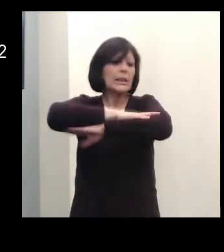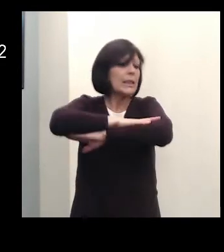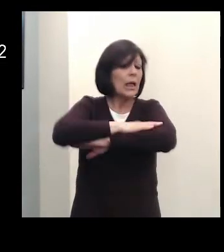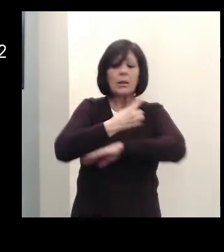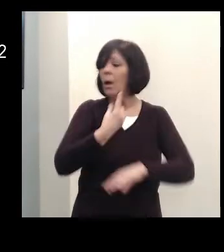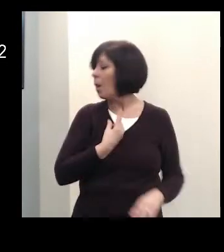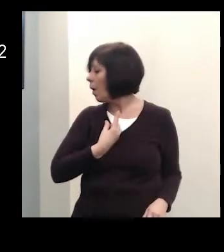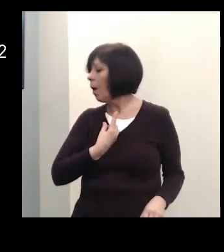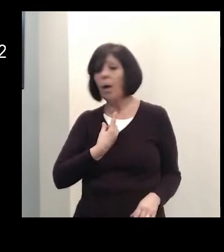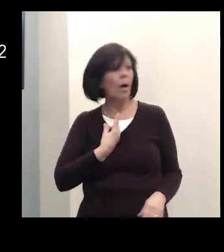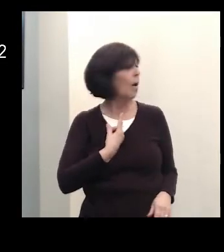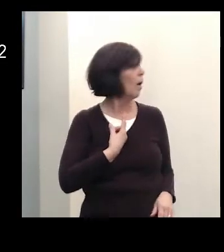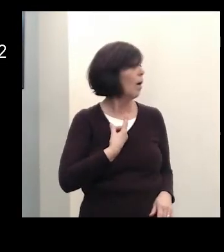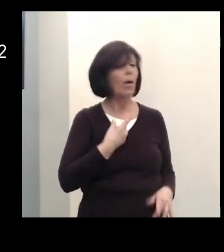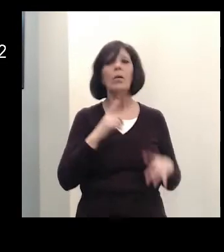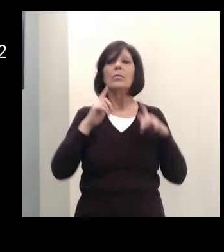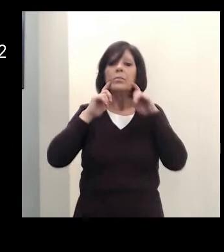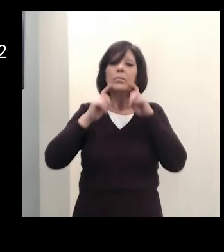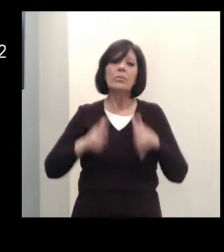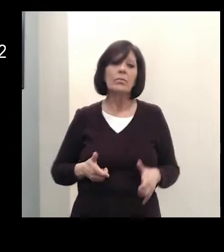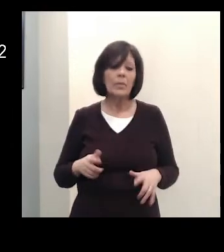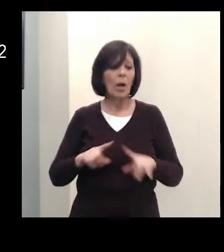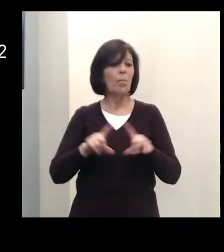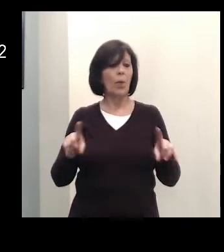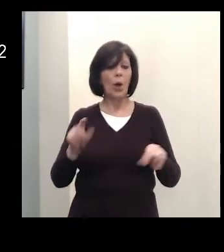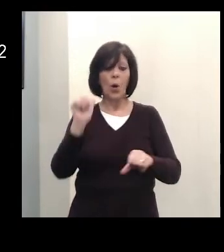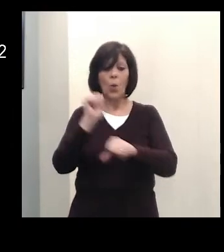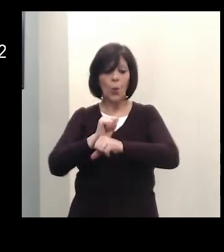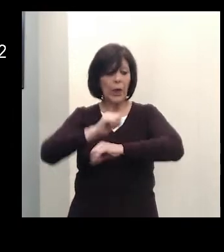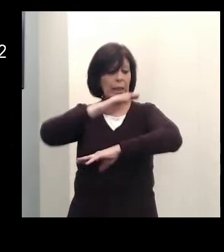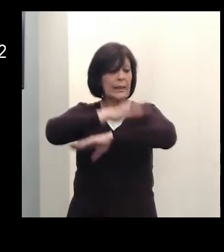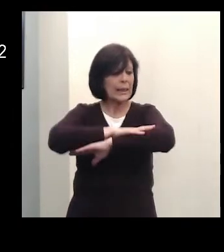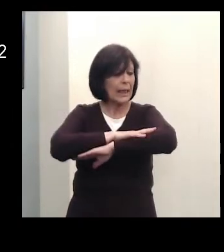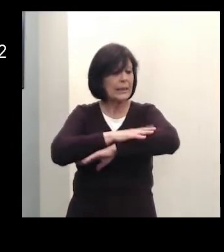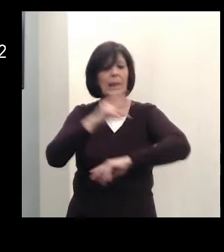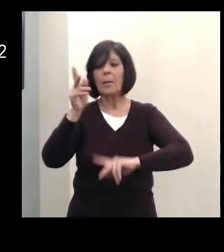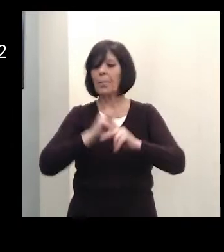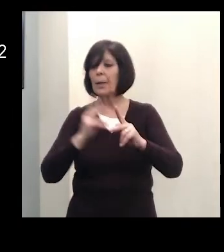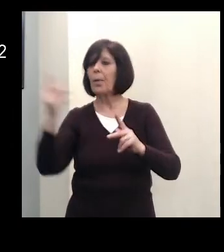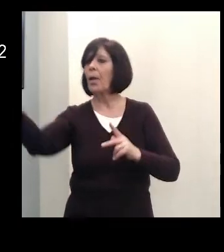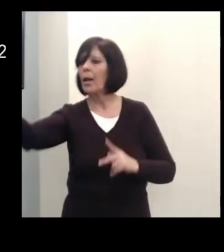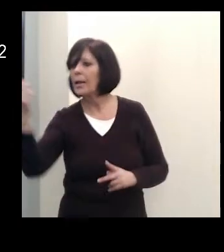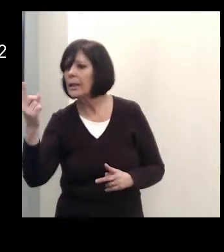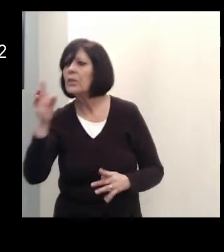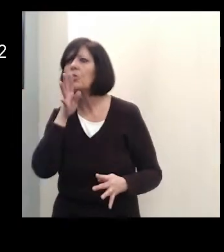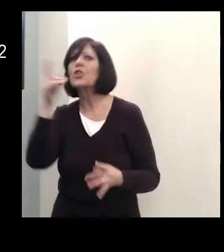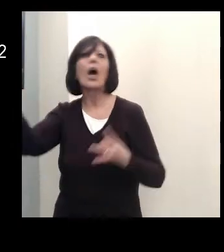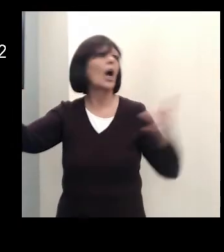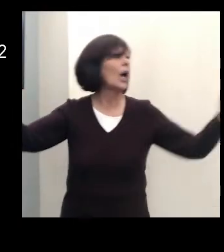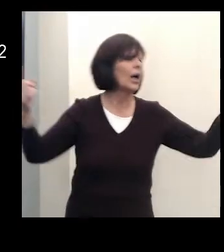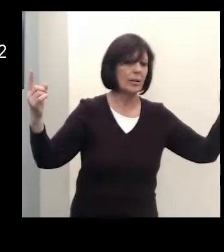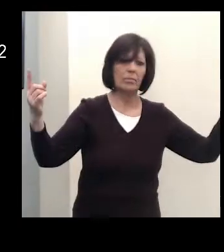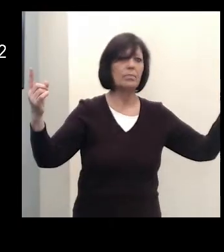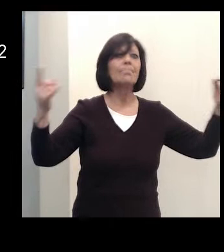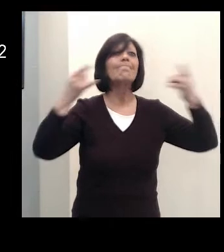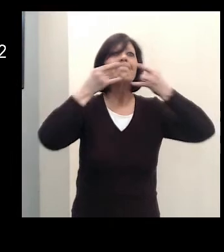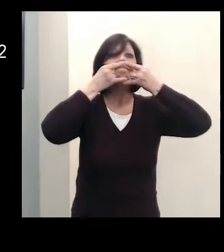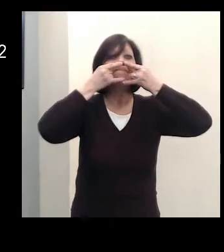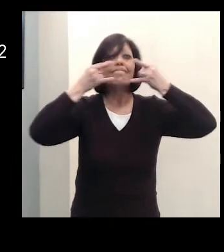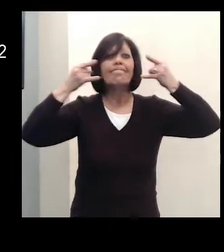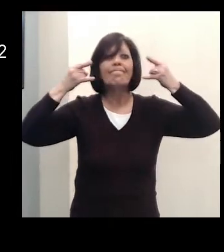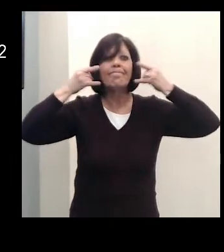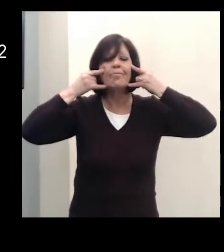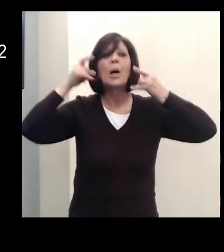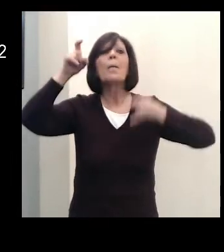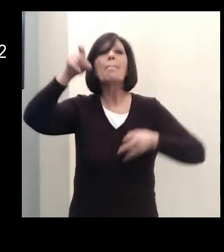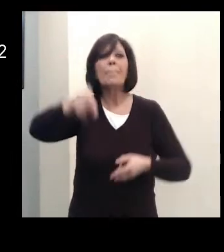need to wear a mask. But if you're working at a desk and people are coming straight to you and you're talking with members of the public, the rule is you have to wear your